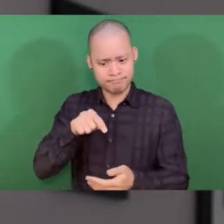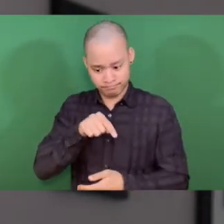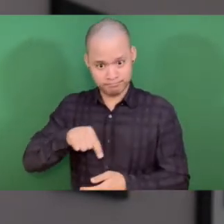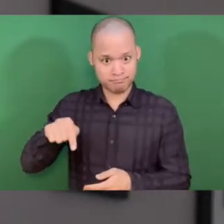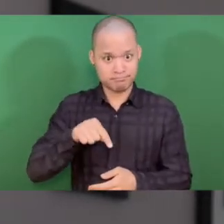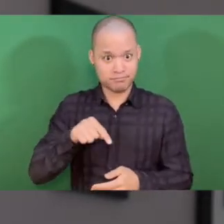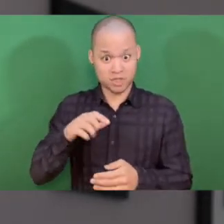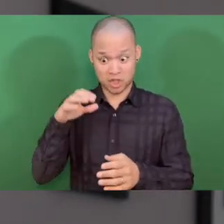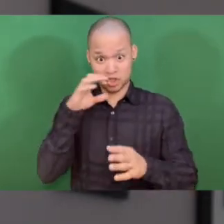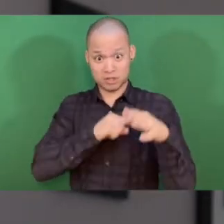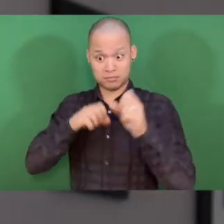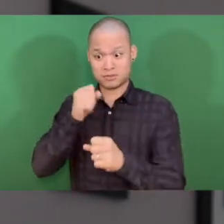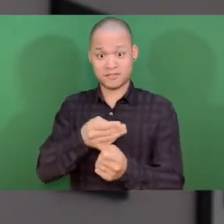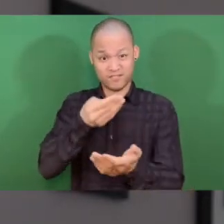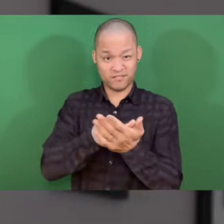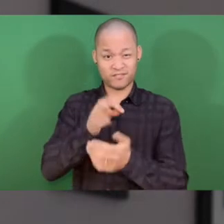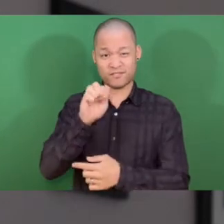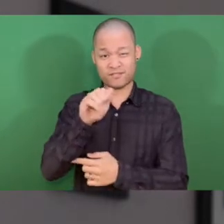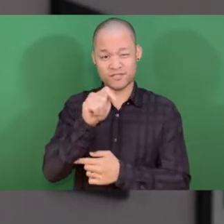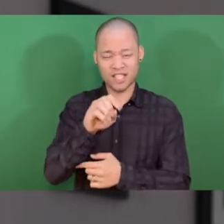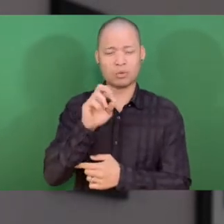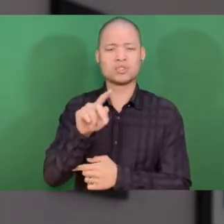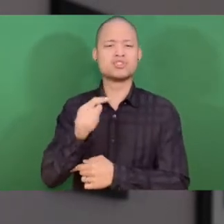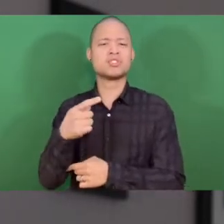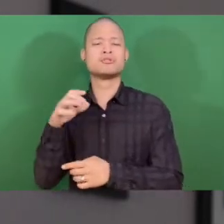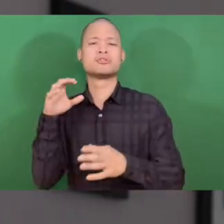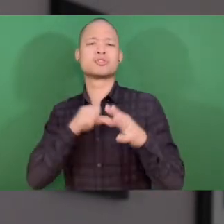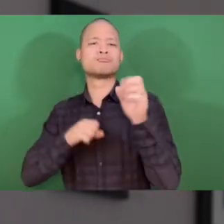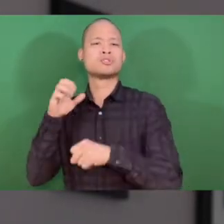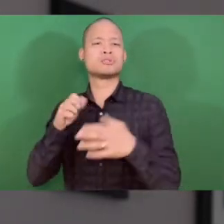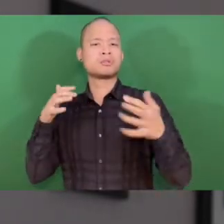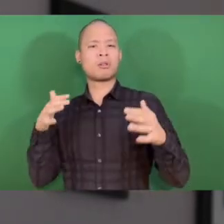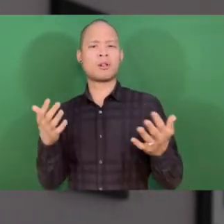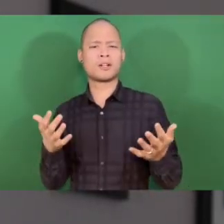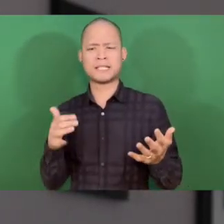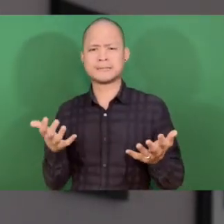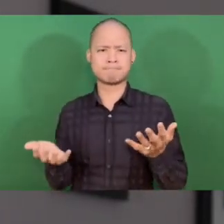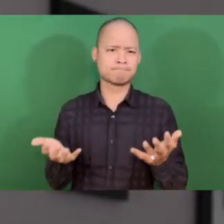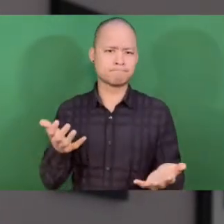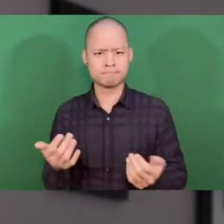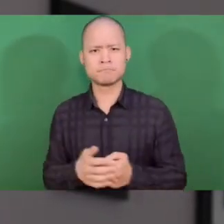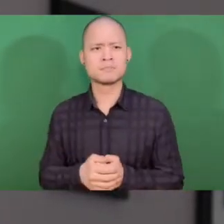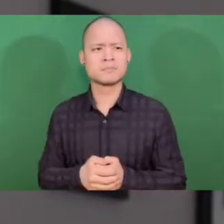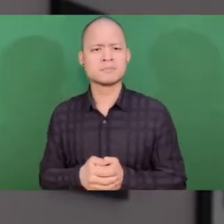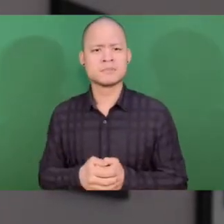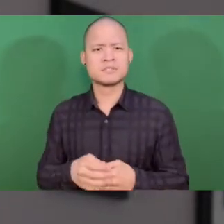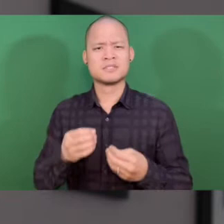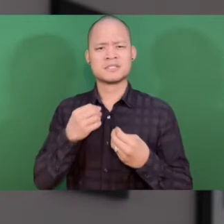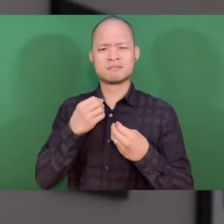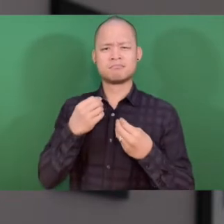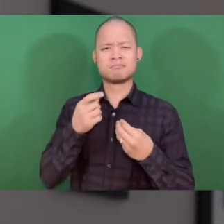assumptions actually facts, or are they just assumptions? And, you know, exploring like giving yourself broader